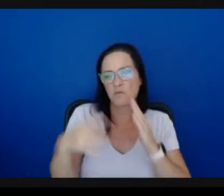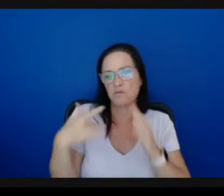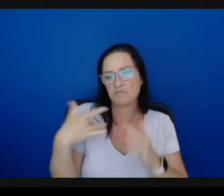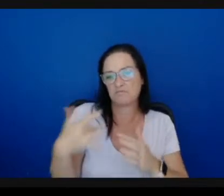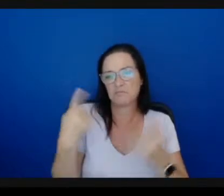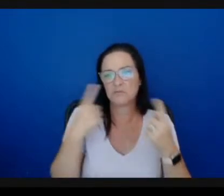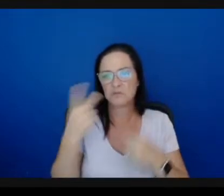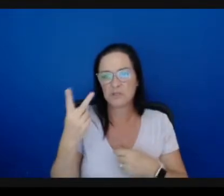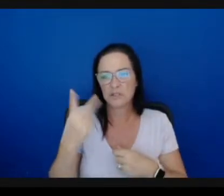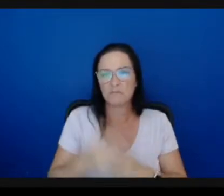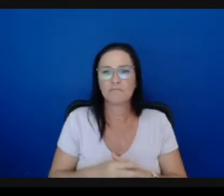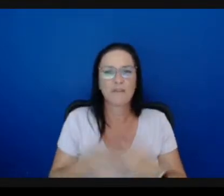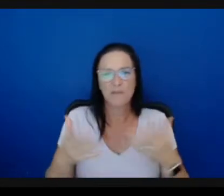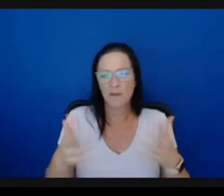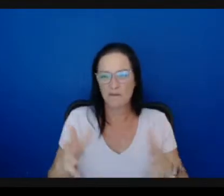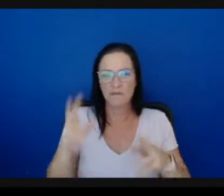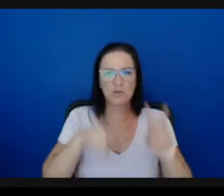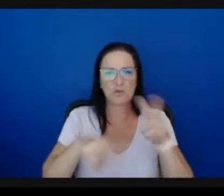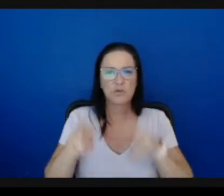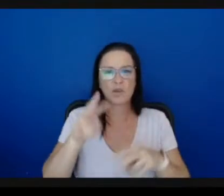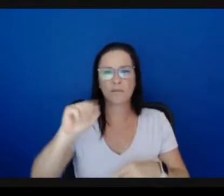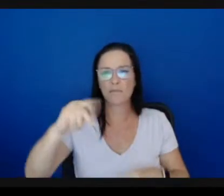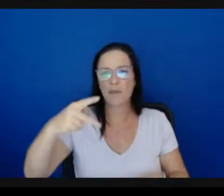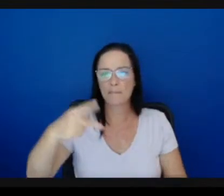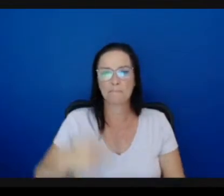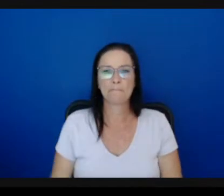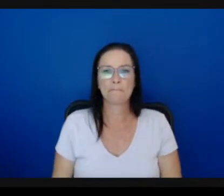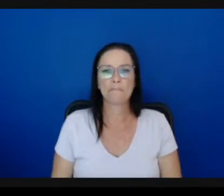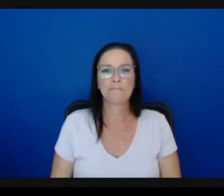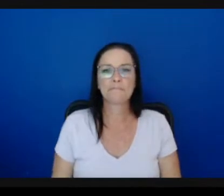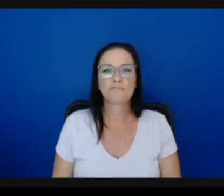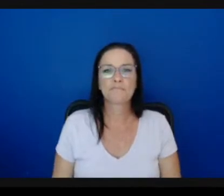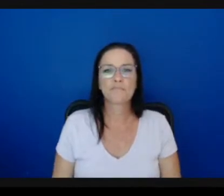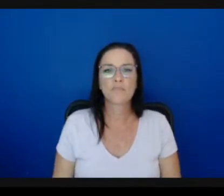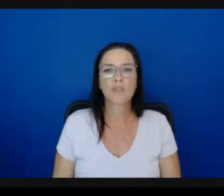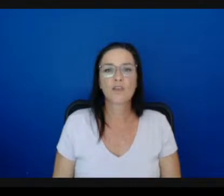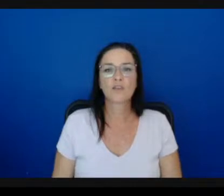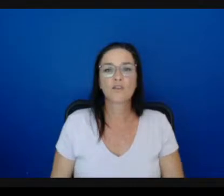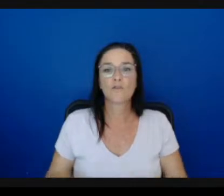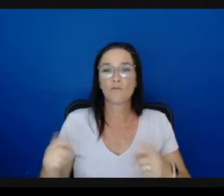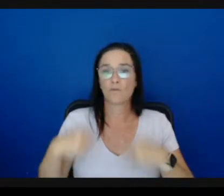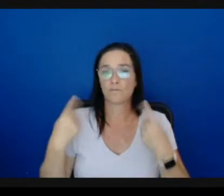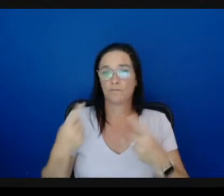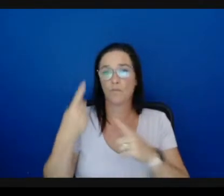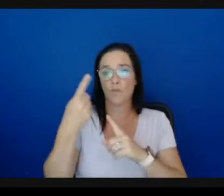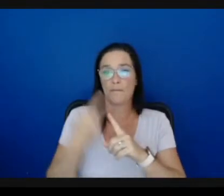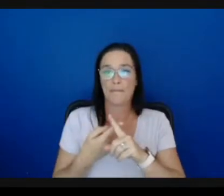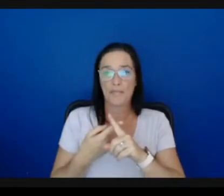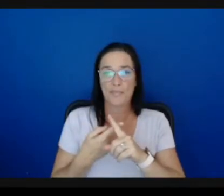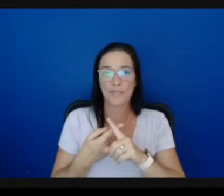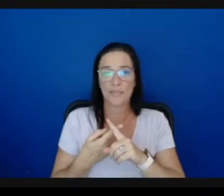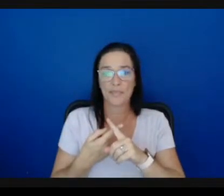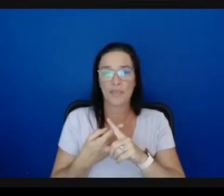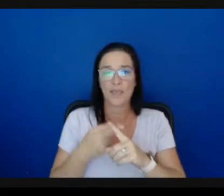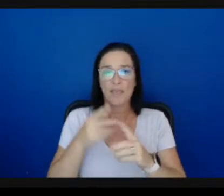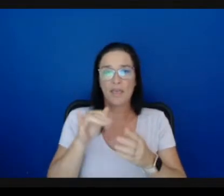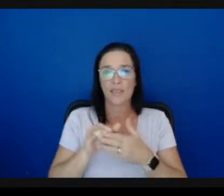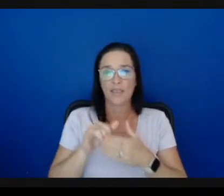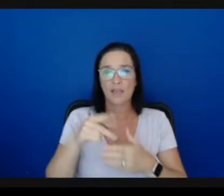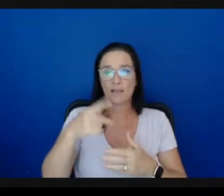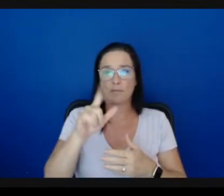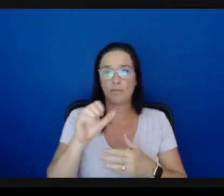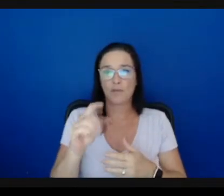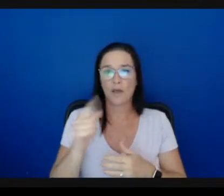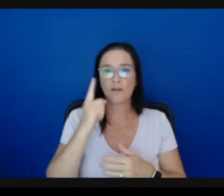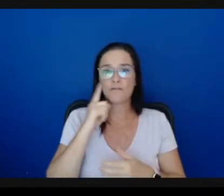And a map, we've looked at that already. So looking at the last month, there is that month-long plot at Uekahuna